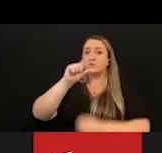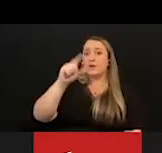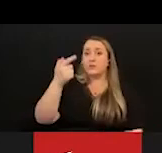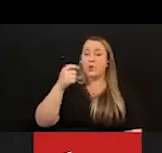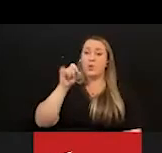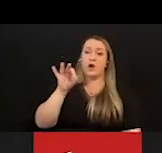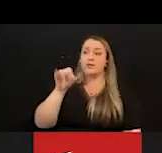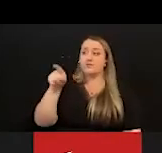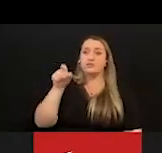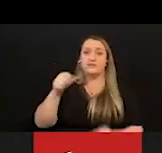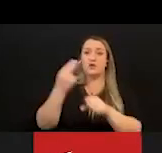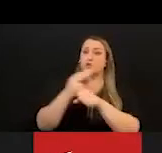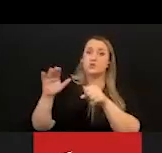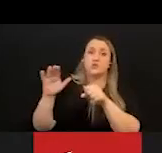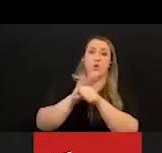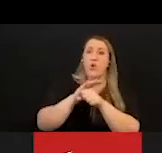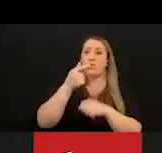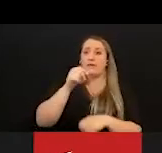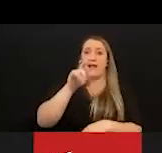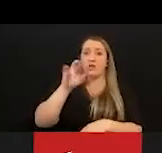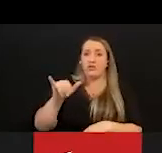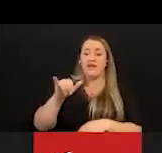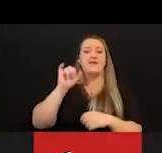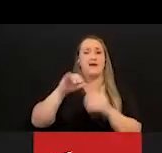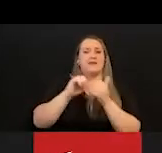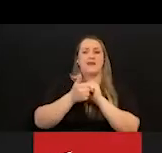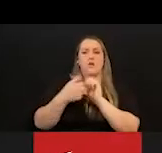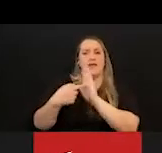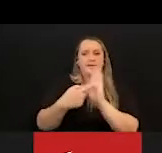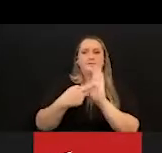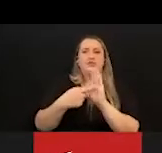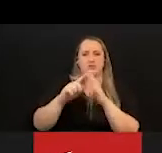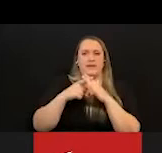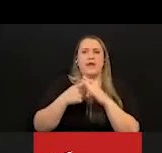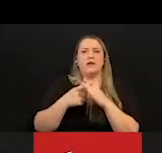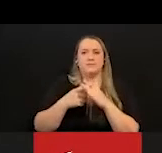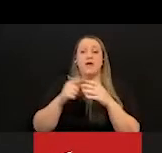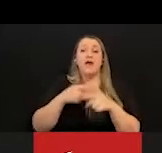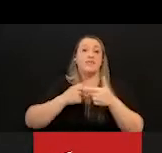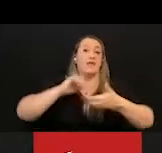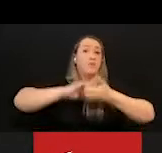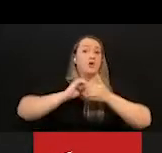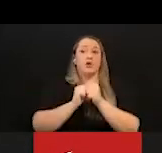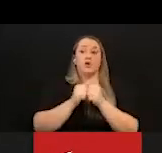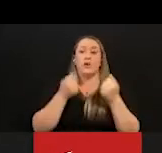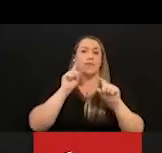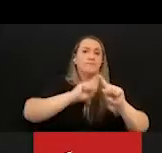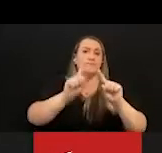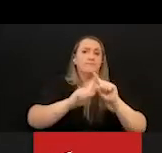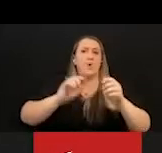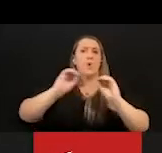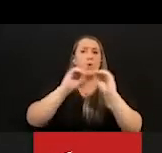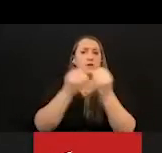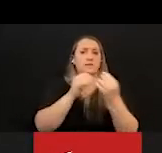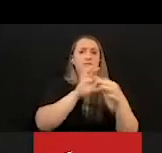the whole gallery. And that is how the exhibition began. And we partnered with numerous organizations on the exhibition